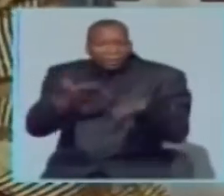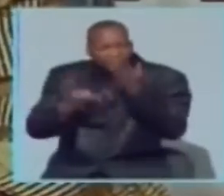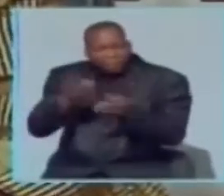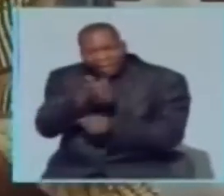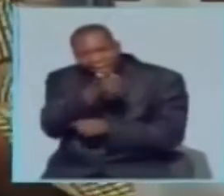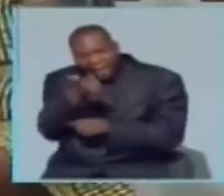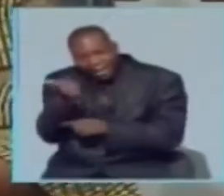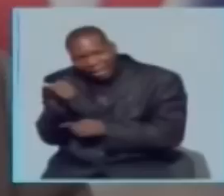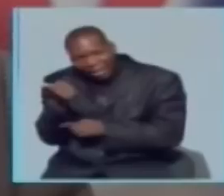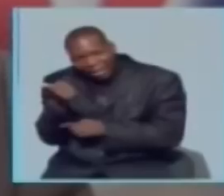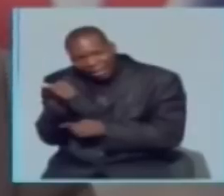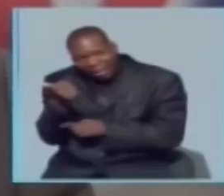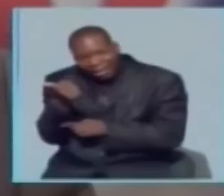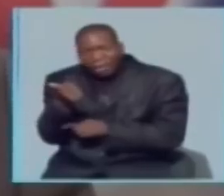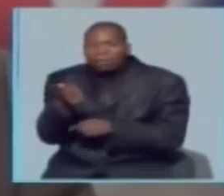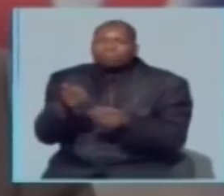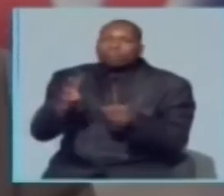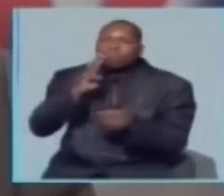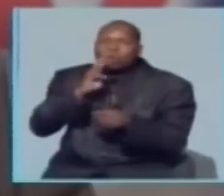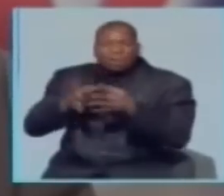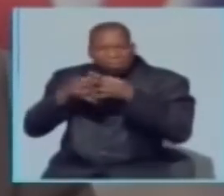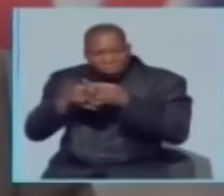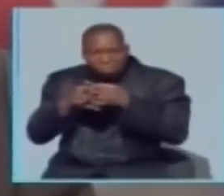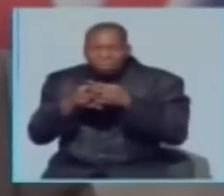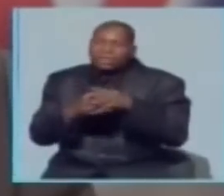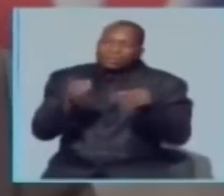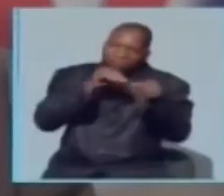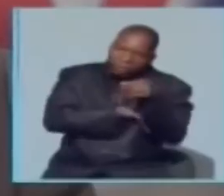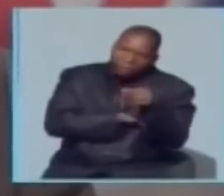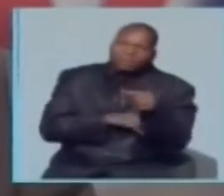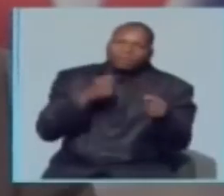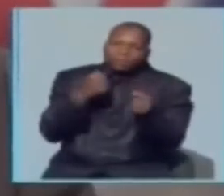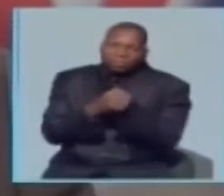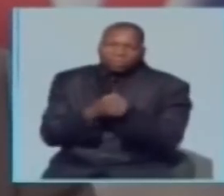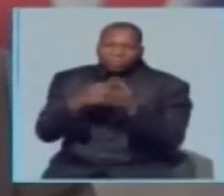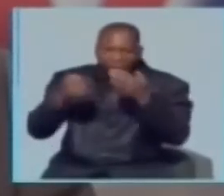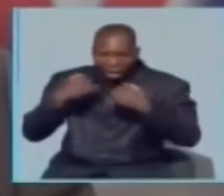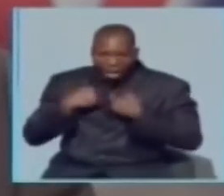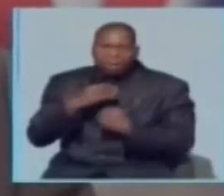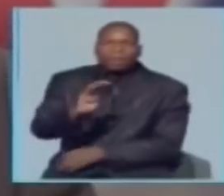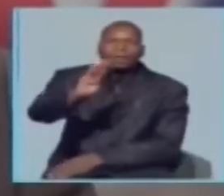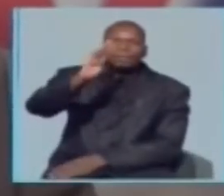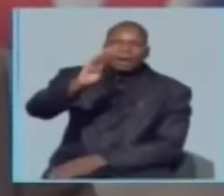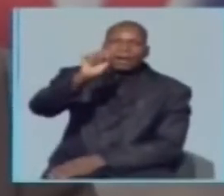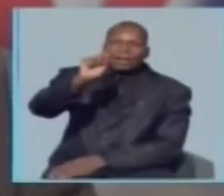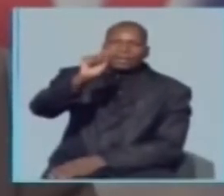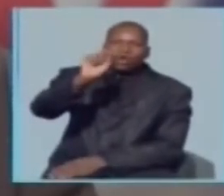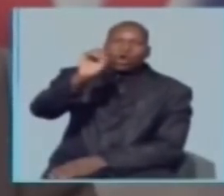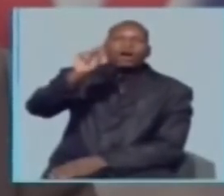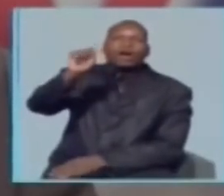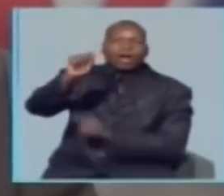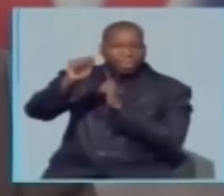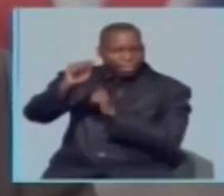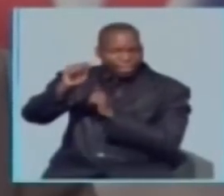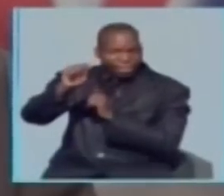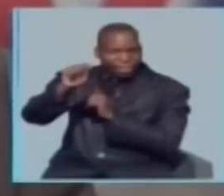other hydropower to complement what we have. For example, like Batoka, there was always commitment on behalf